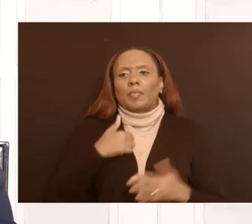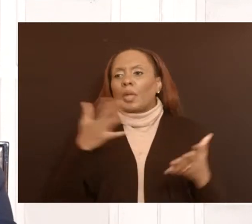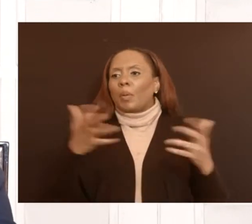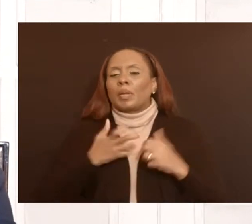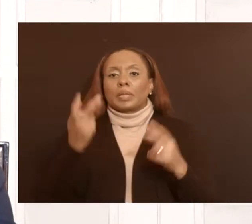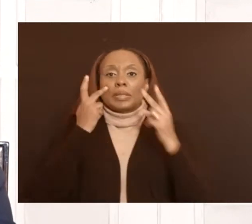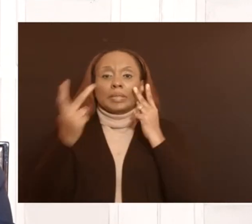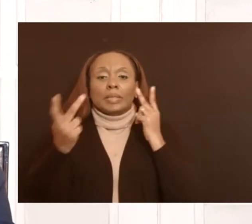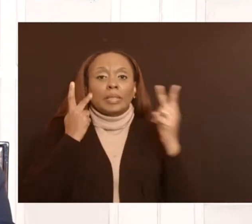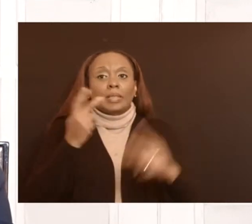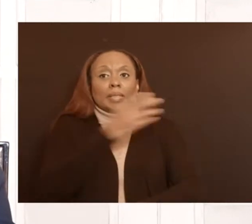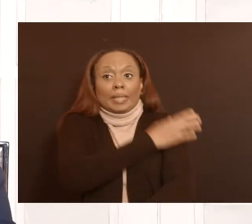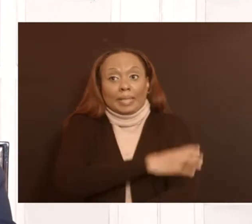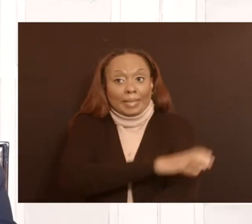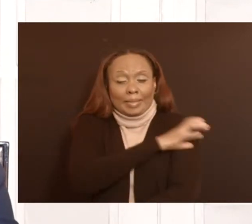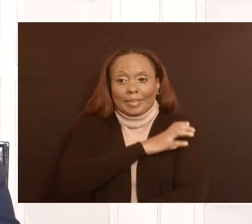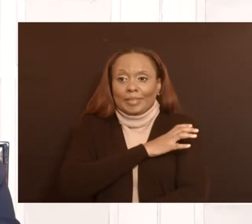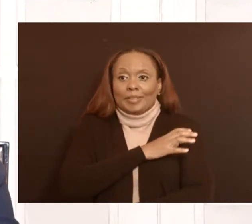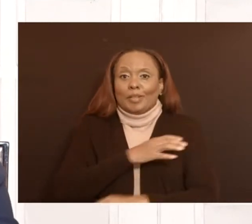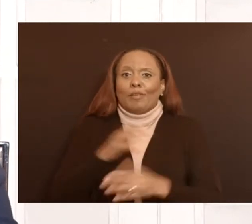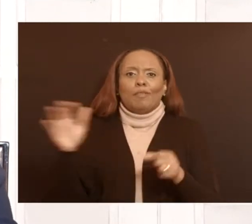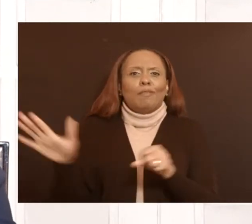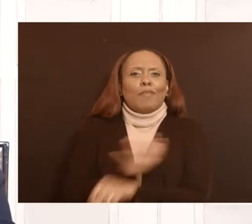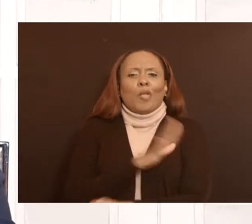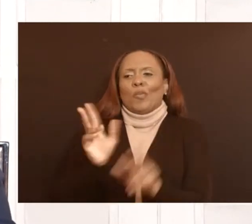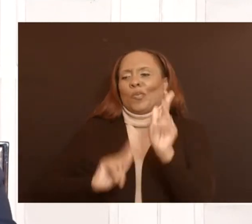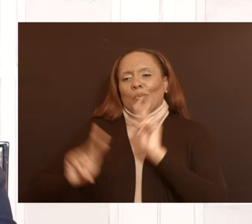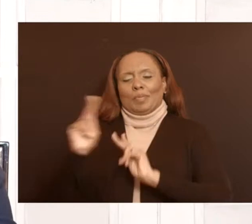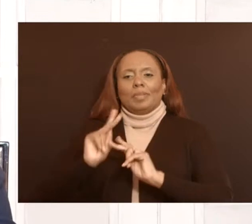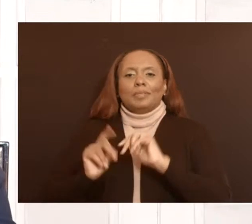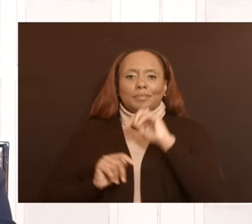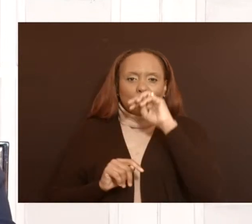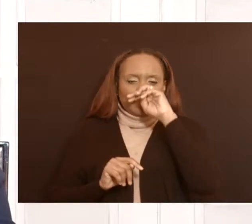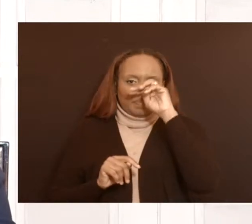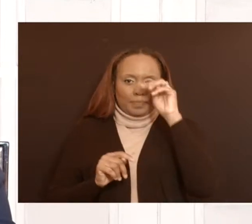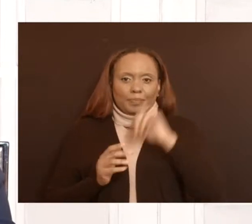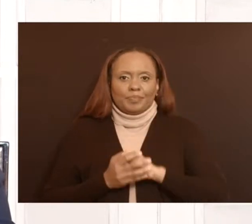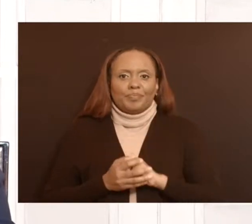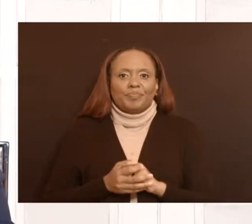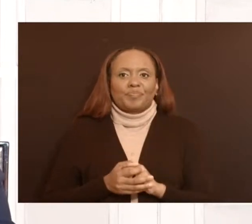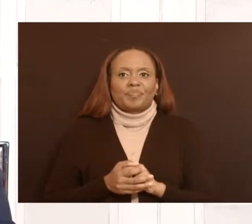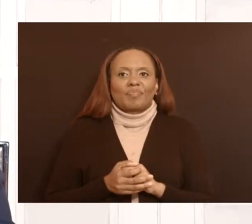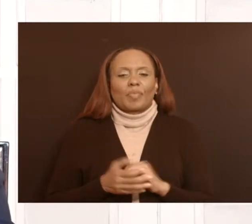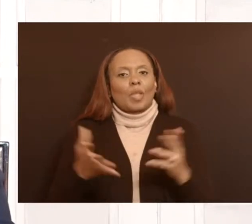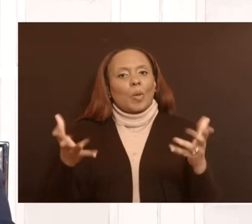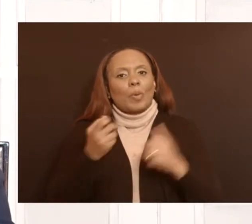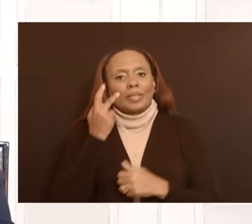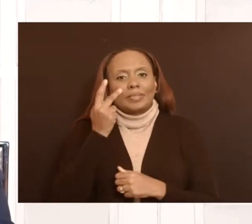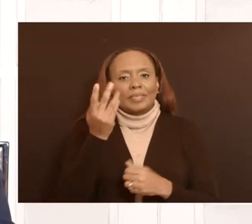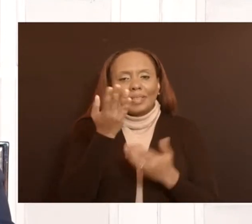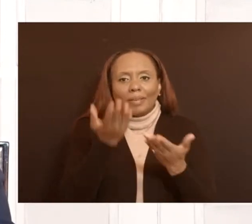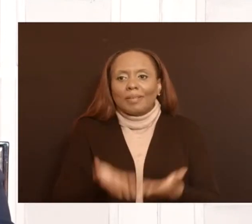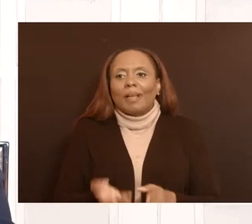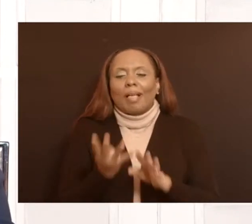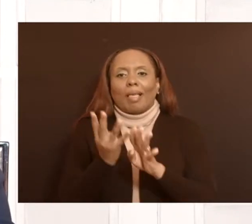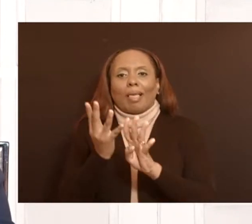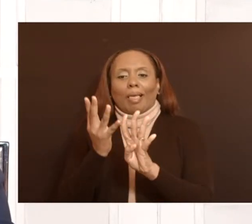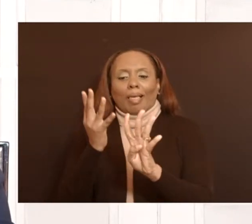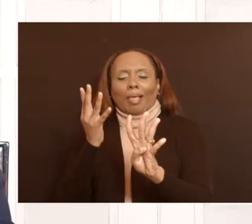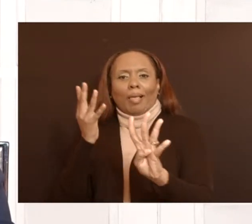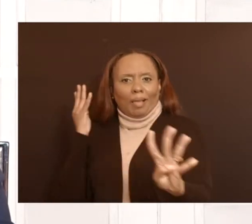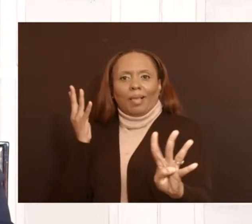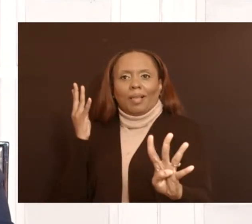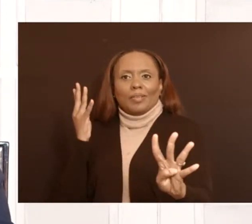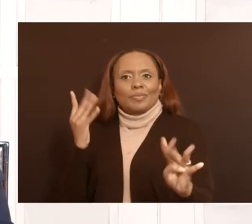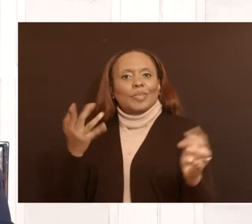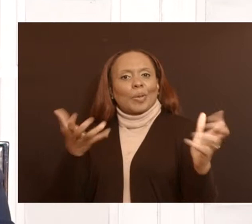vaccine, once you've done what you're supposed to do and register. I want to see many of you lined up to go and get vaccinated so that we can get